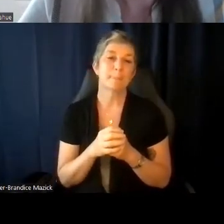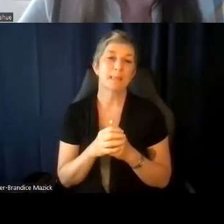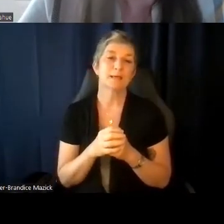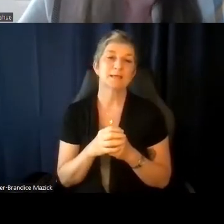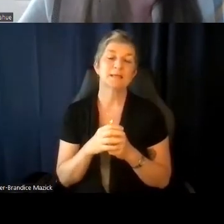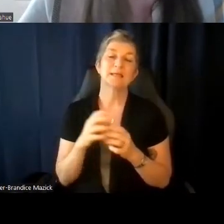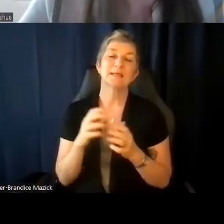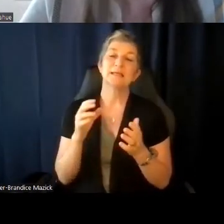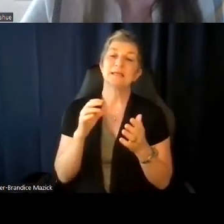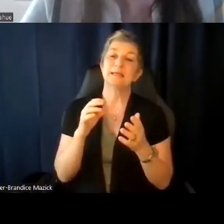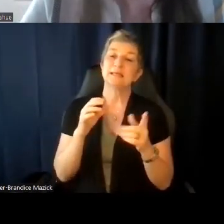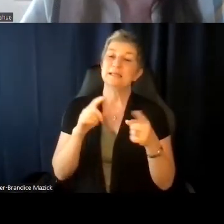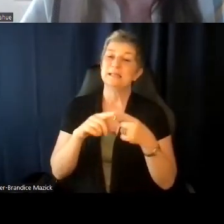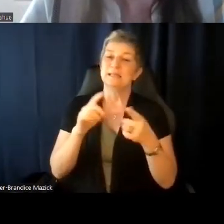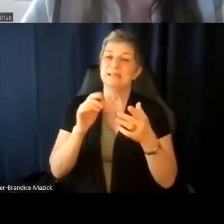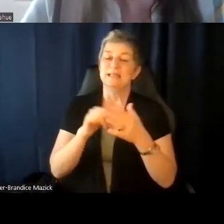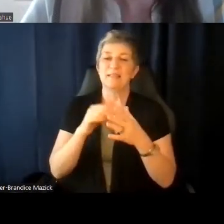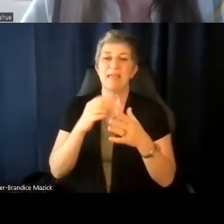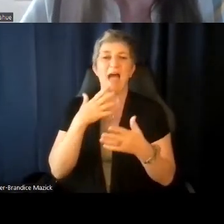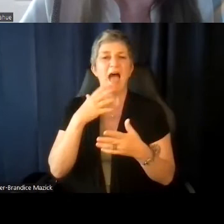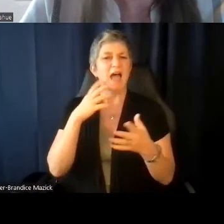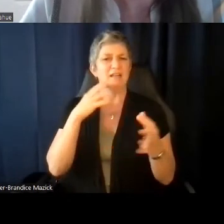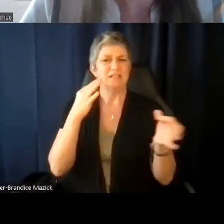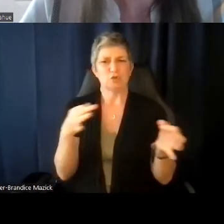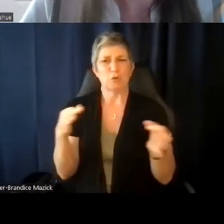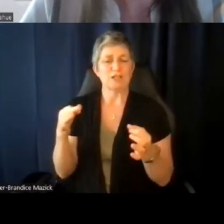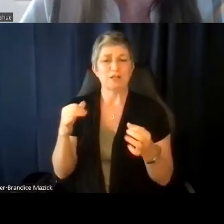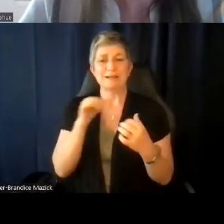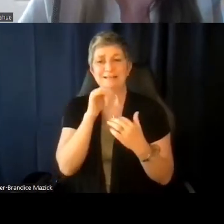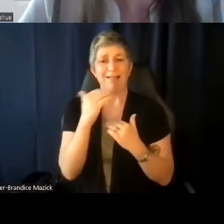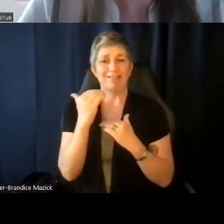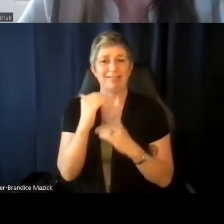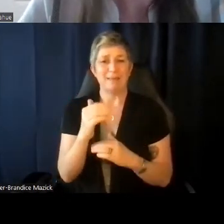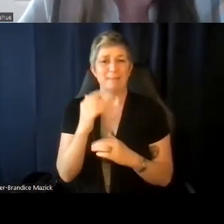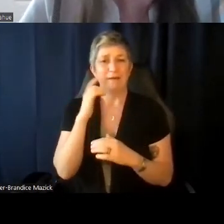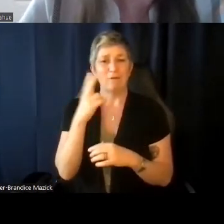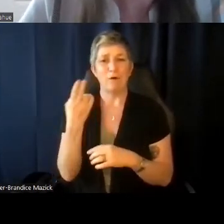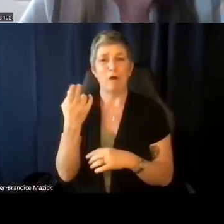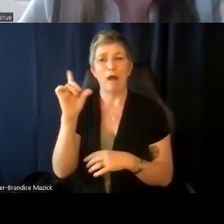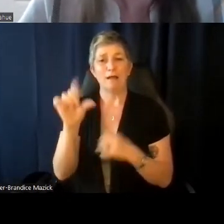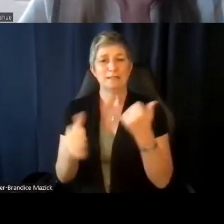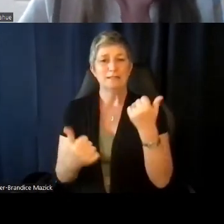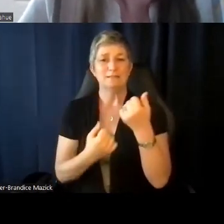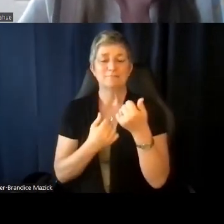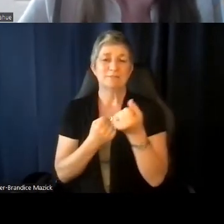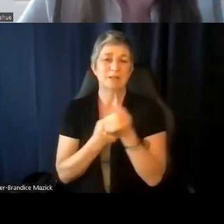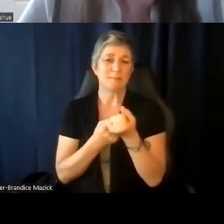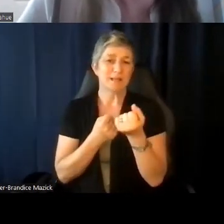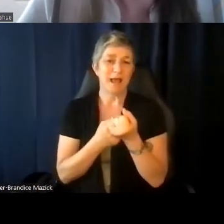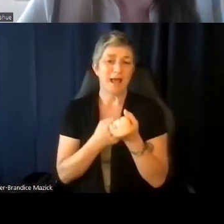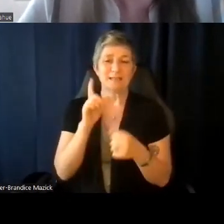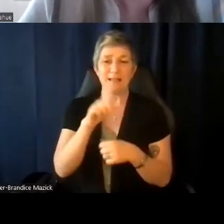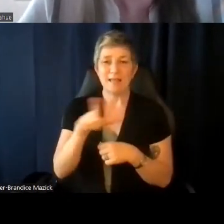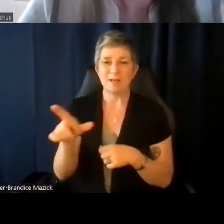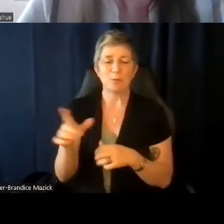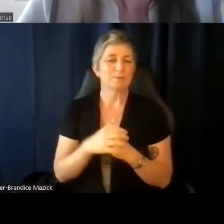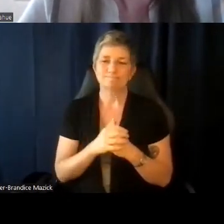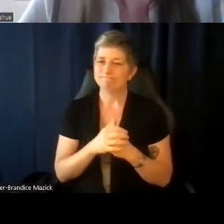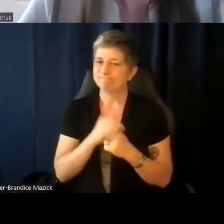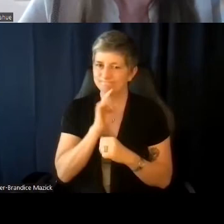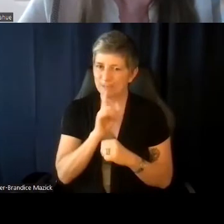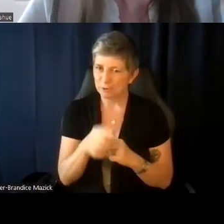discretion is unlimited for those for HUD subsidized landlords, and that is also not true.